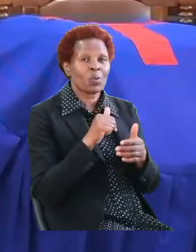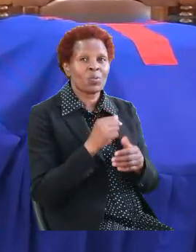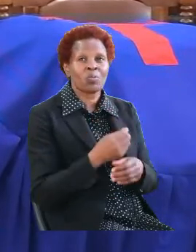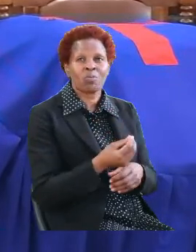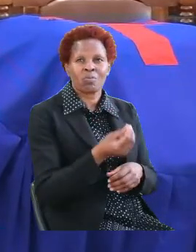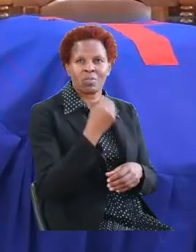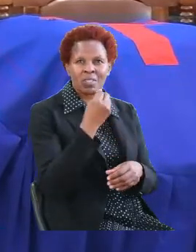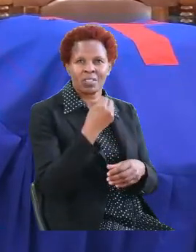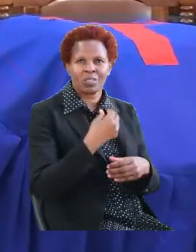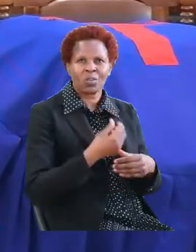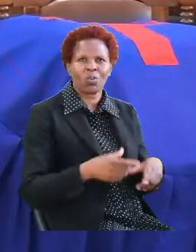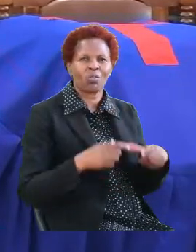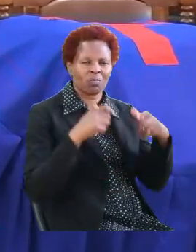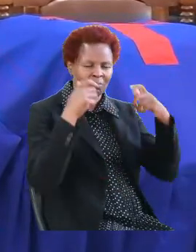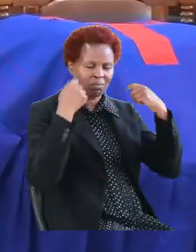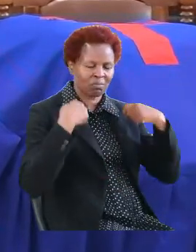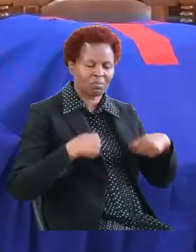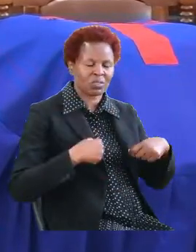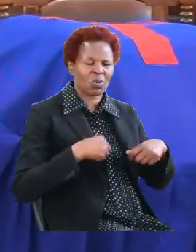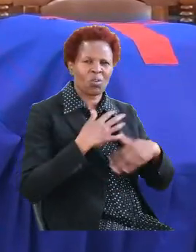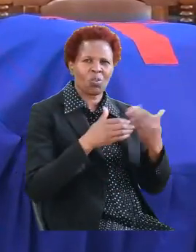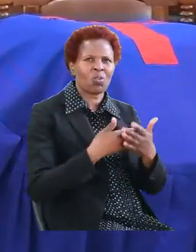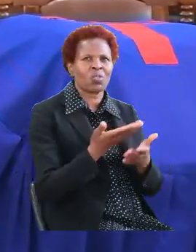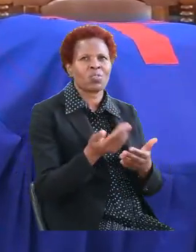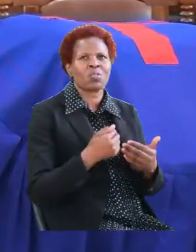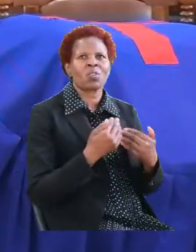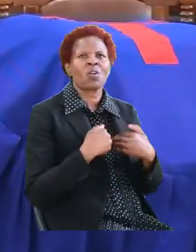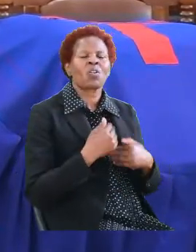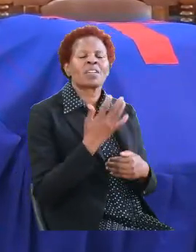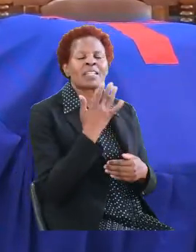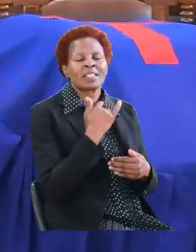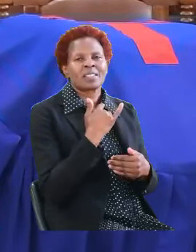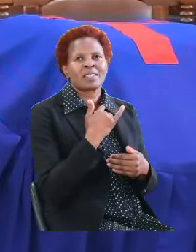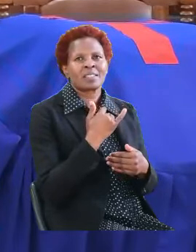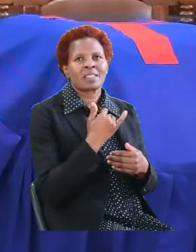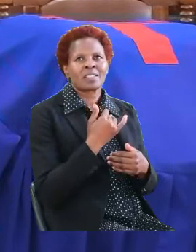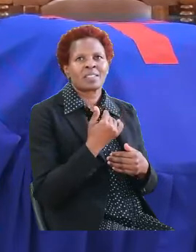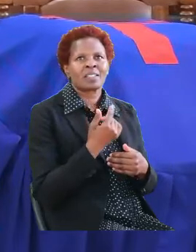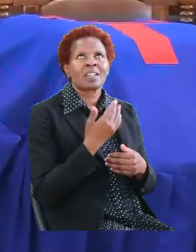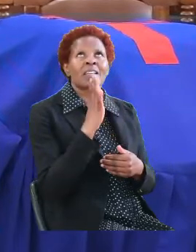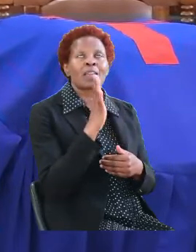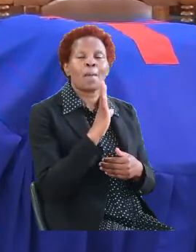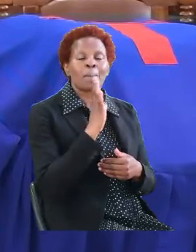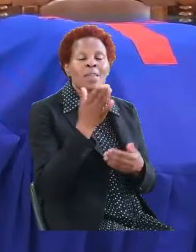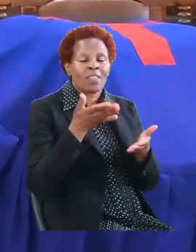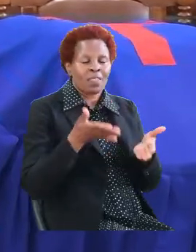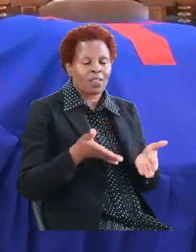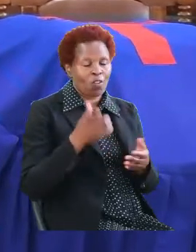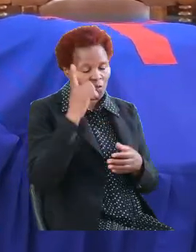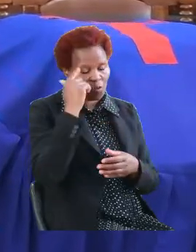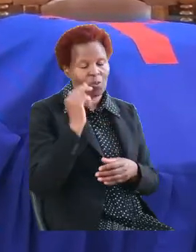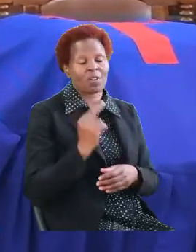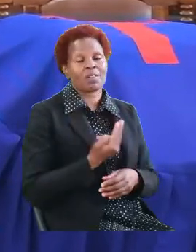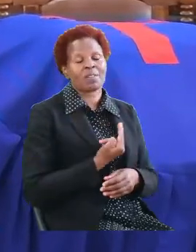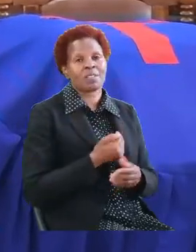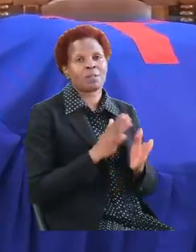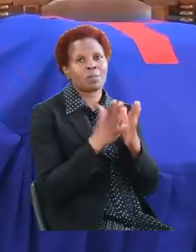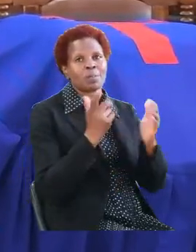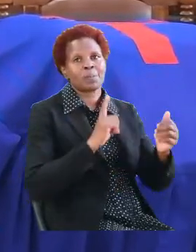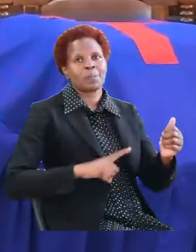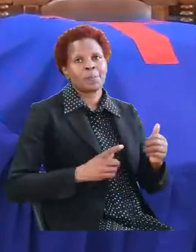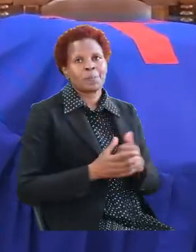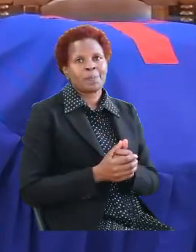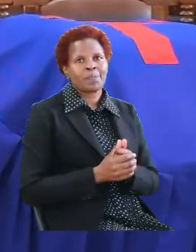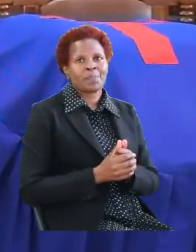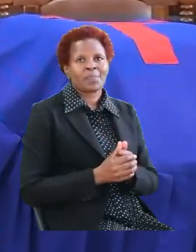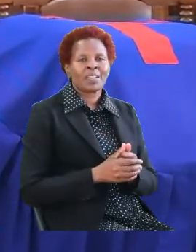what you will clothe, and everything that you'll ever need. I'll be there for you. Bwana Yesu asifiwe sana. I